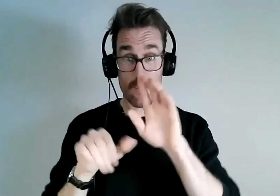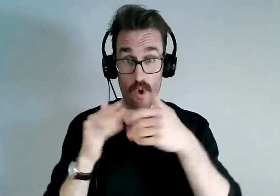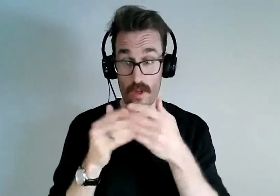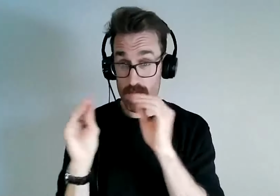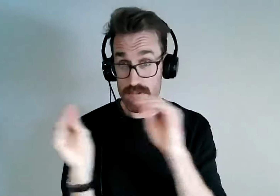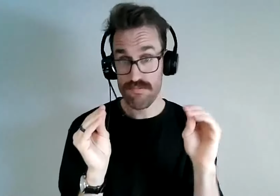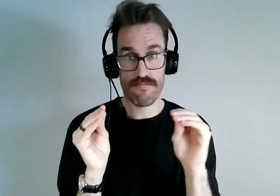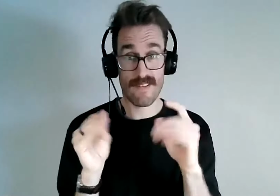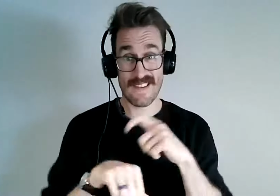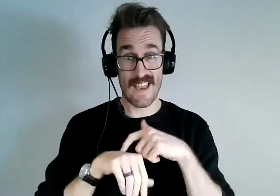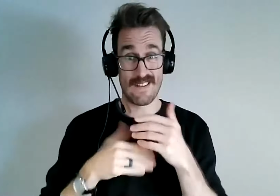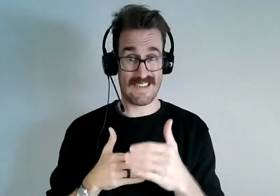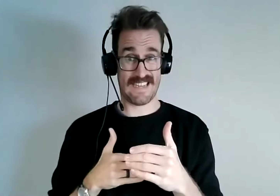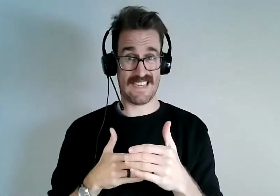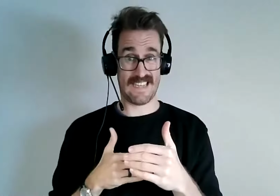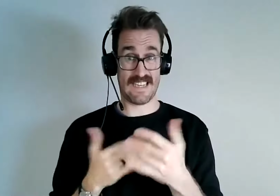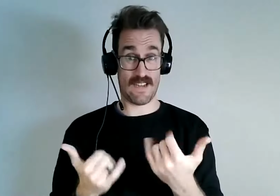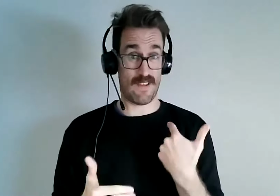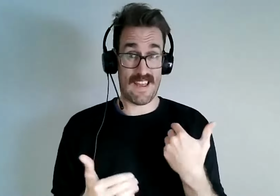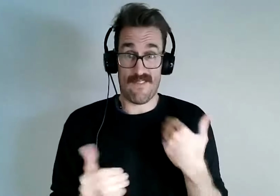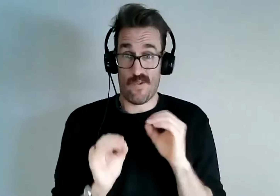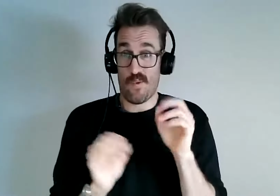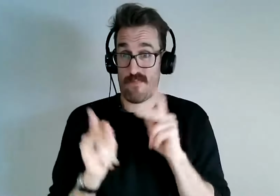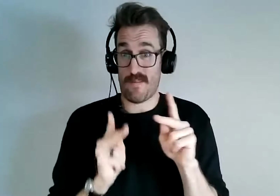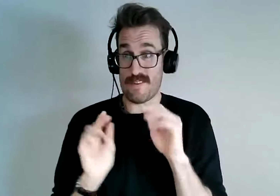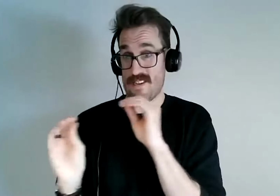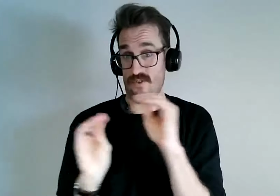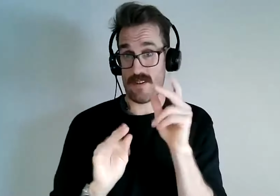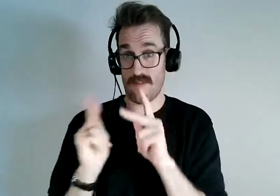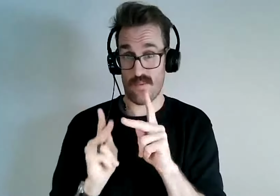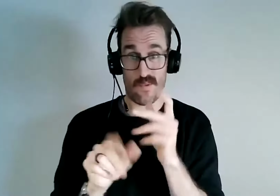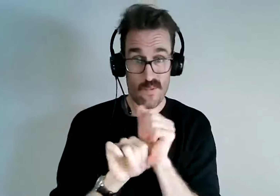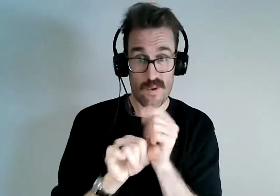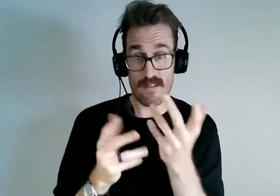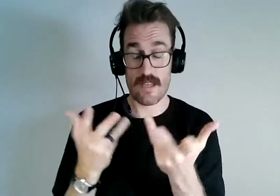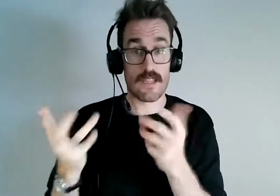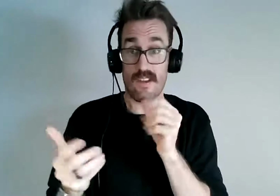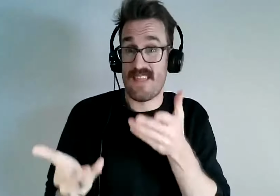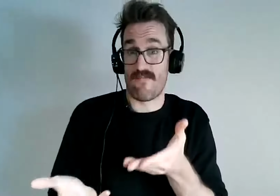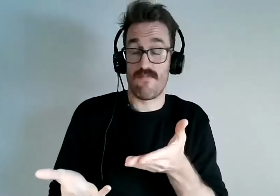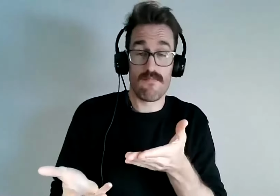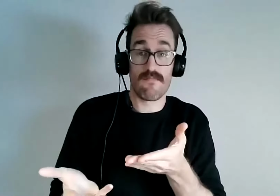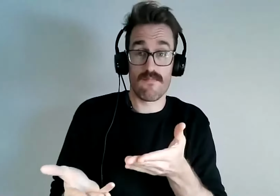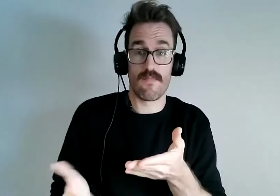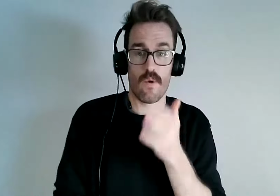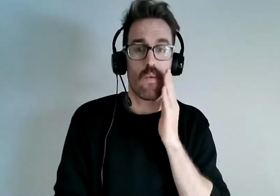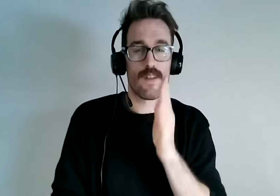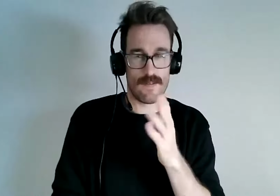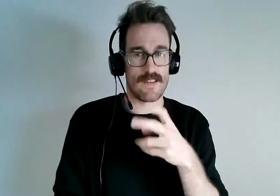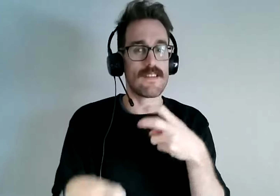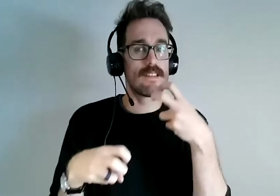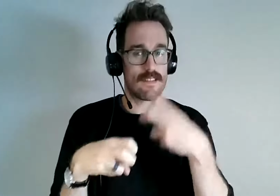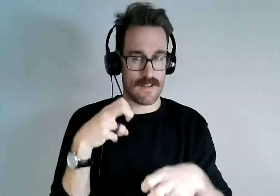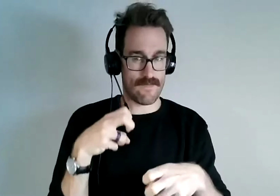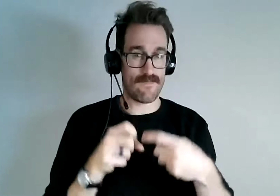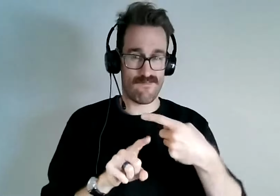effort. And we don't even have the personnel to do the work at this point. So it will be a little bit of a rough ride in the next few